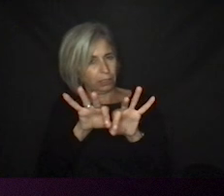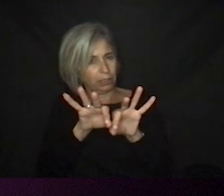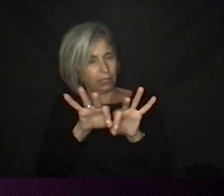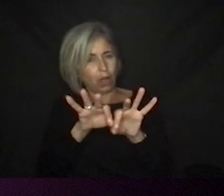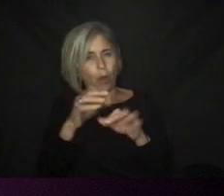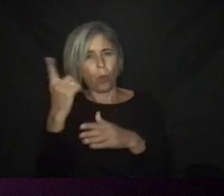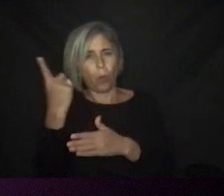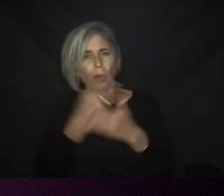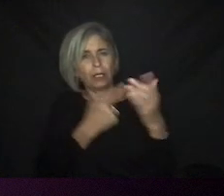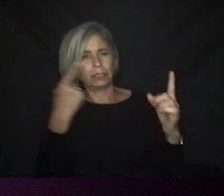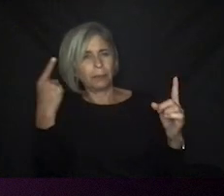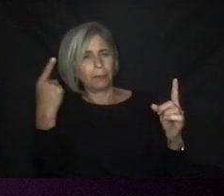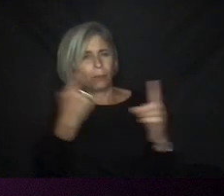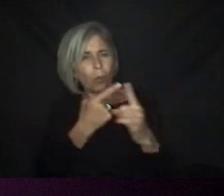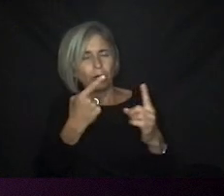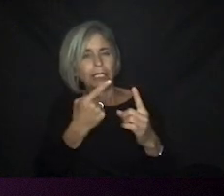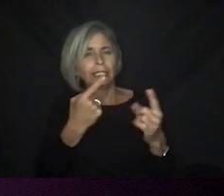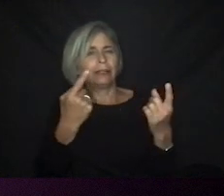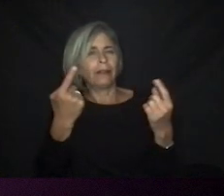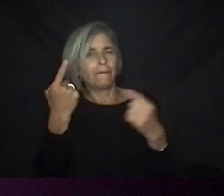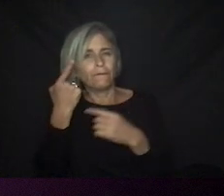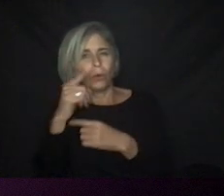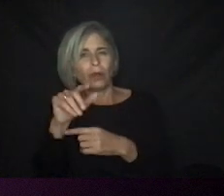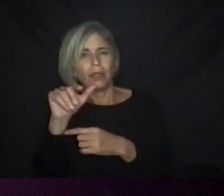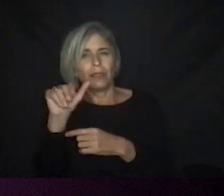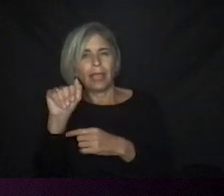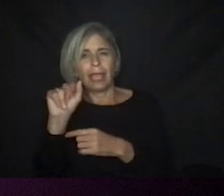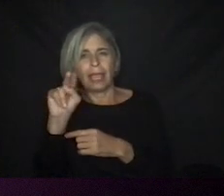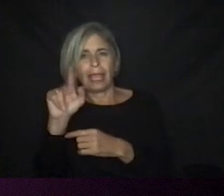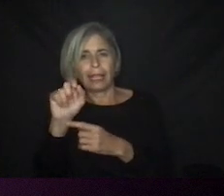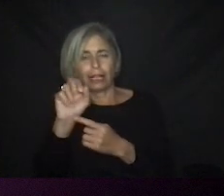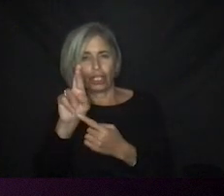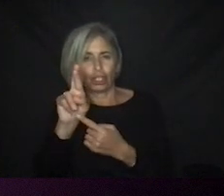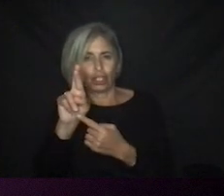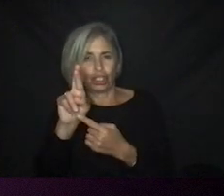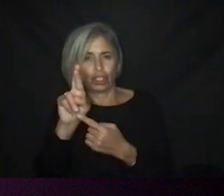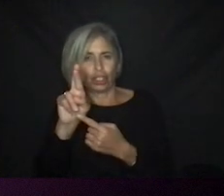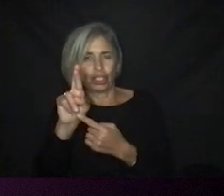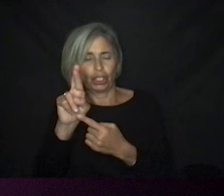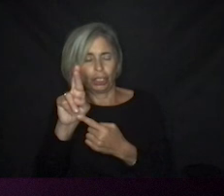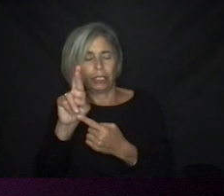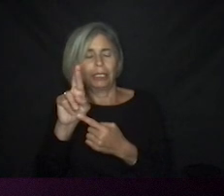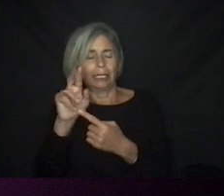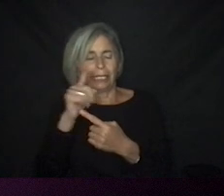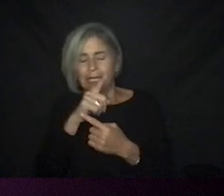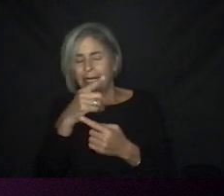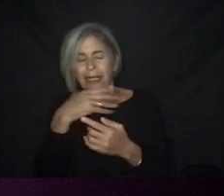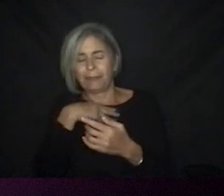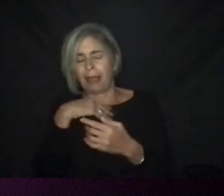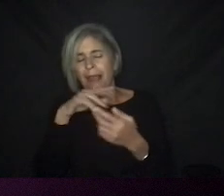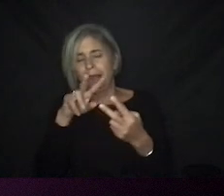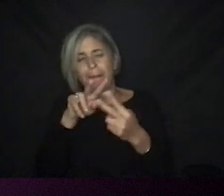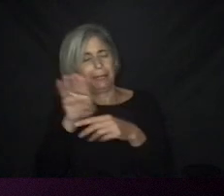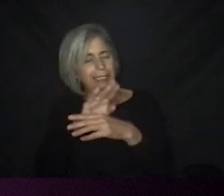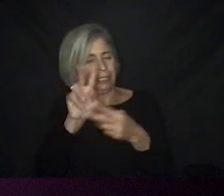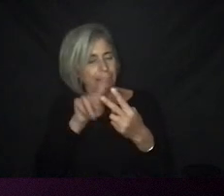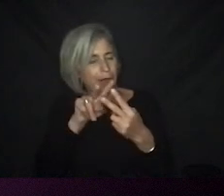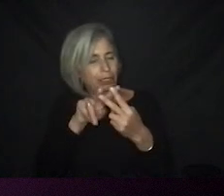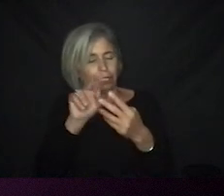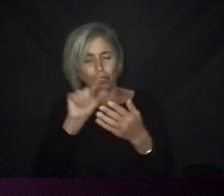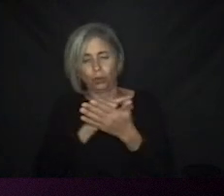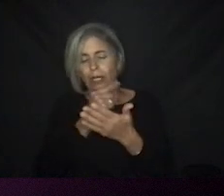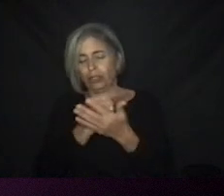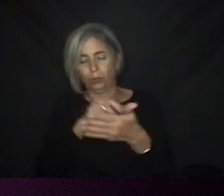This is my business partner. He did his he has a PhD in something with fish, and he did his graduate studies